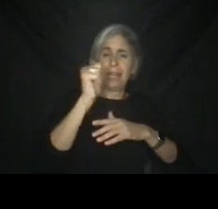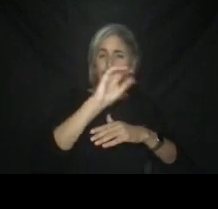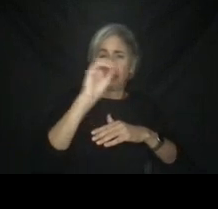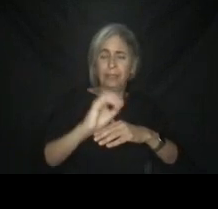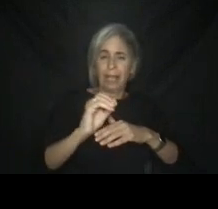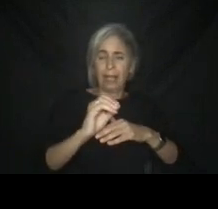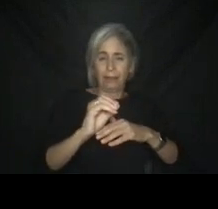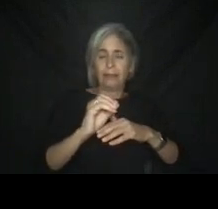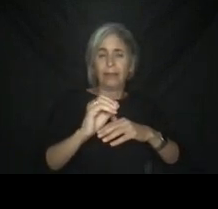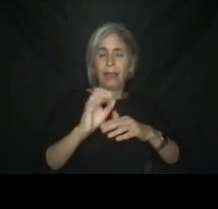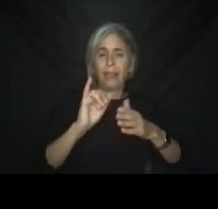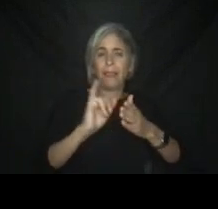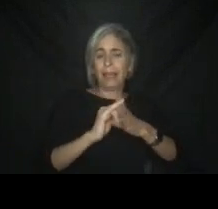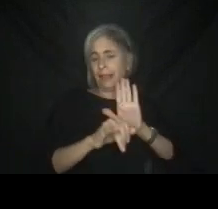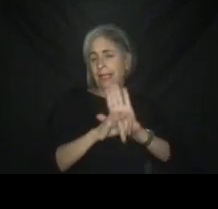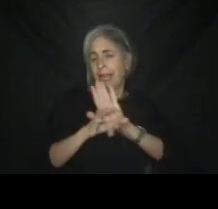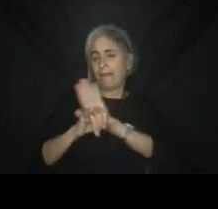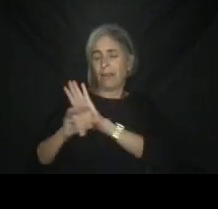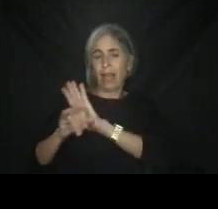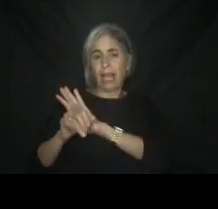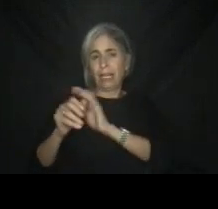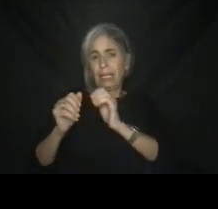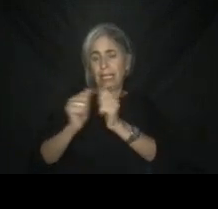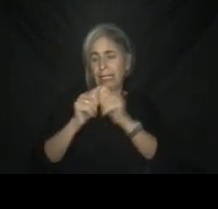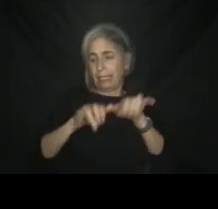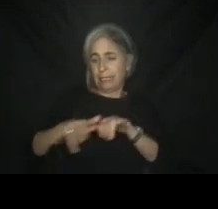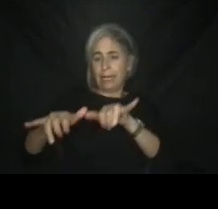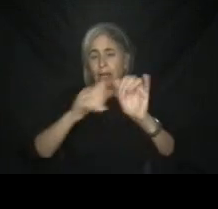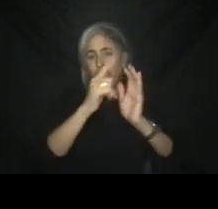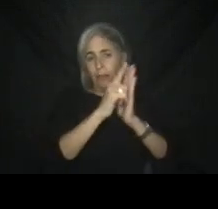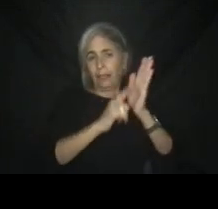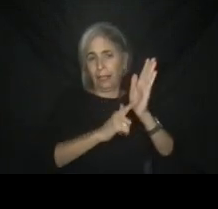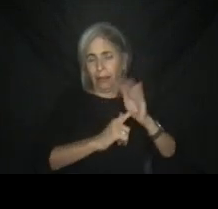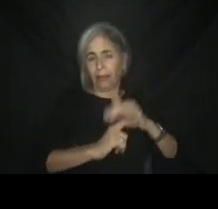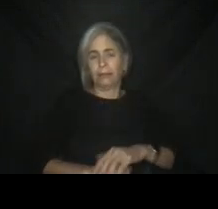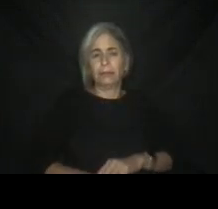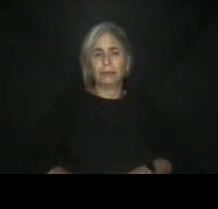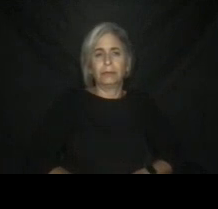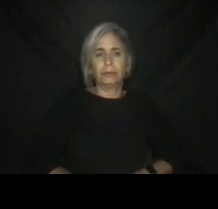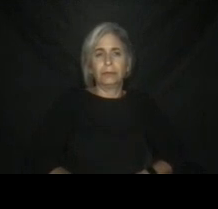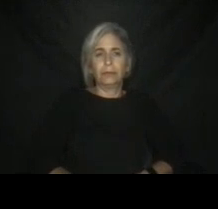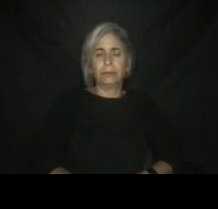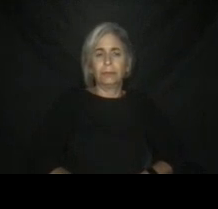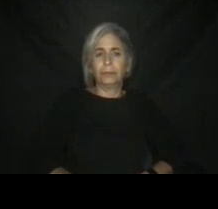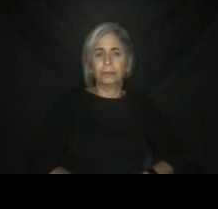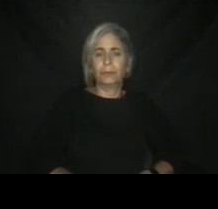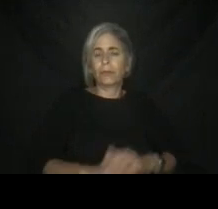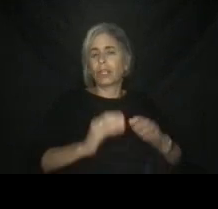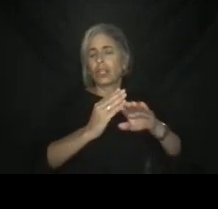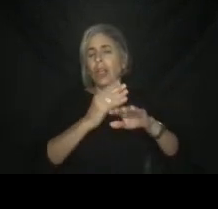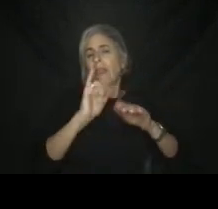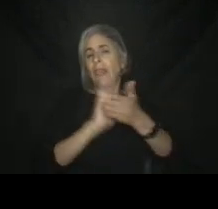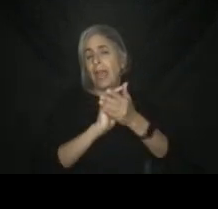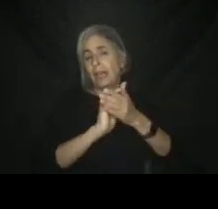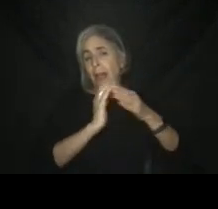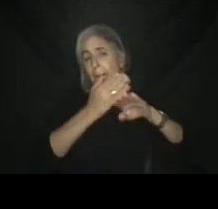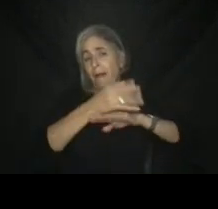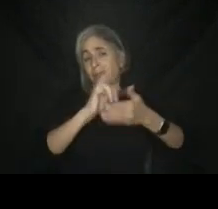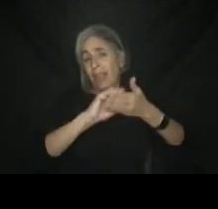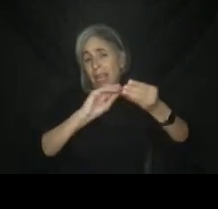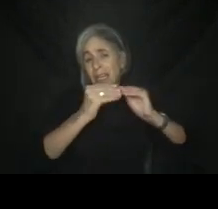that's identified in standard legal precedent. So it's because we're above that number that we're engaging in